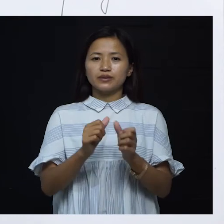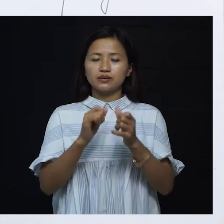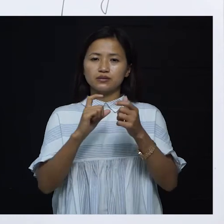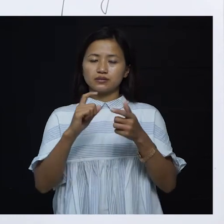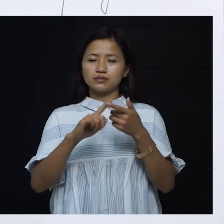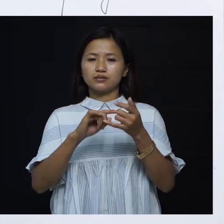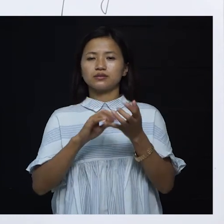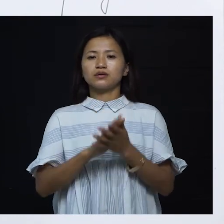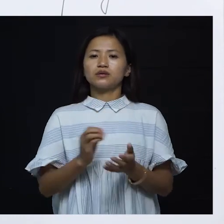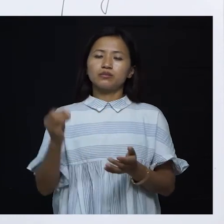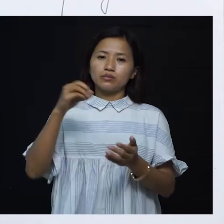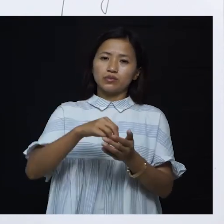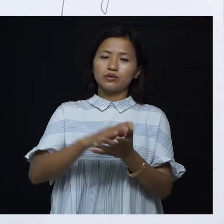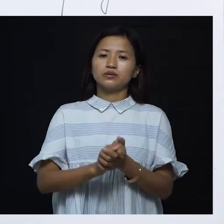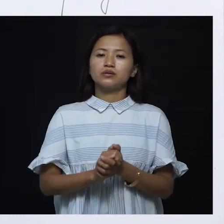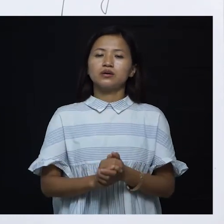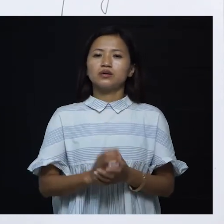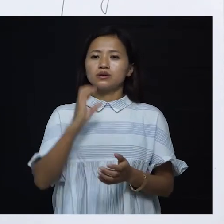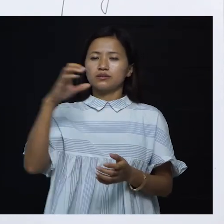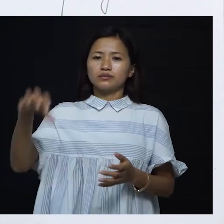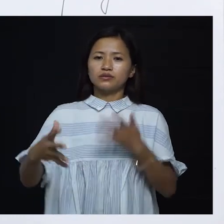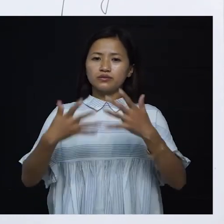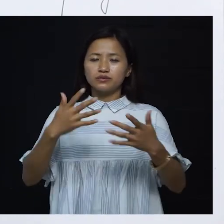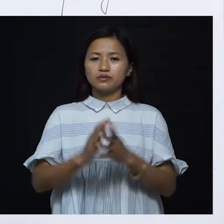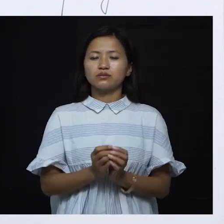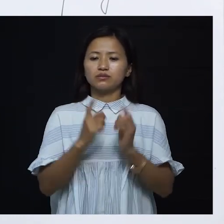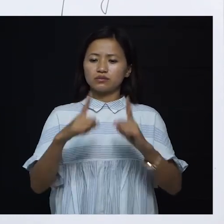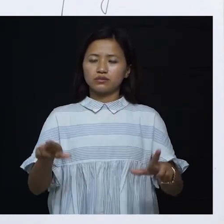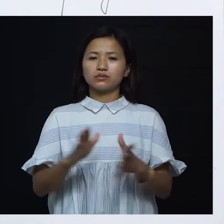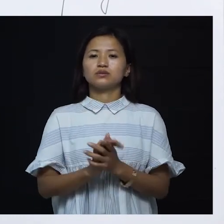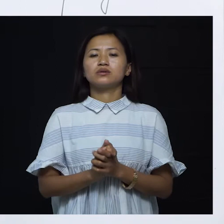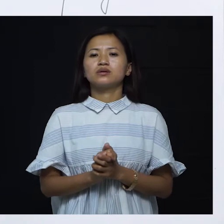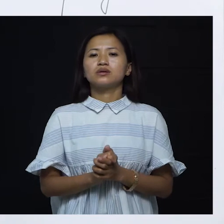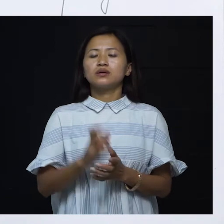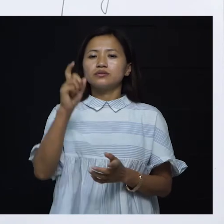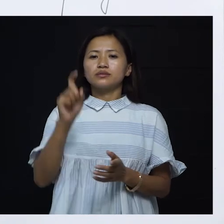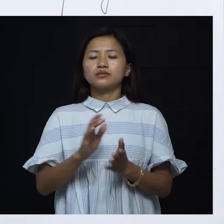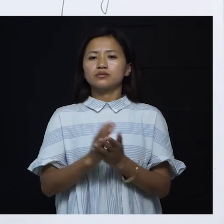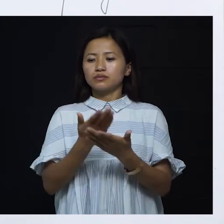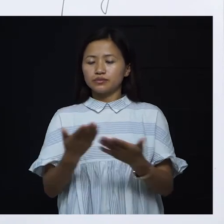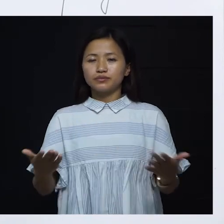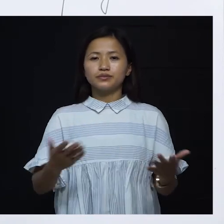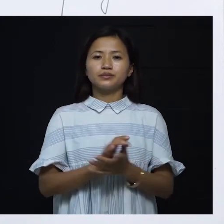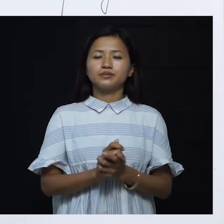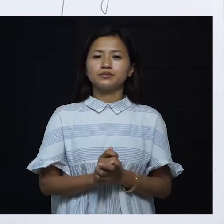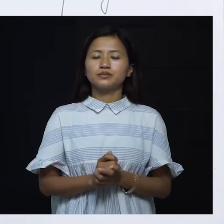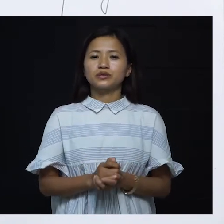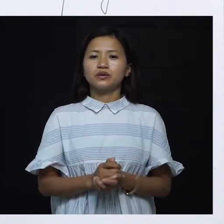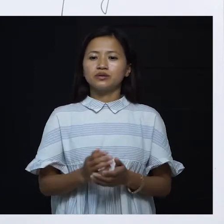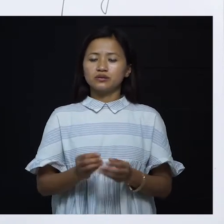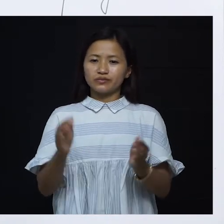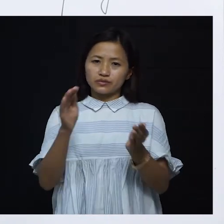be imported, or else if the country faces losses, or if the country also needs these products, and if there